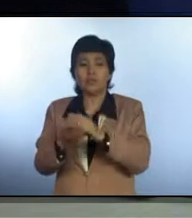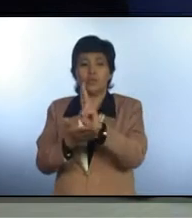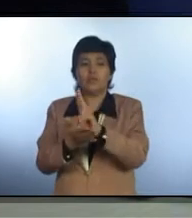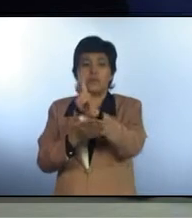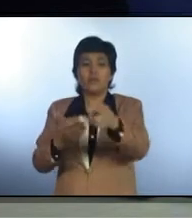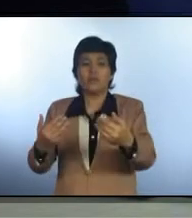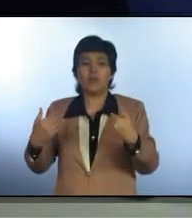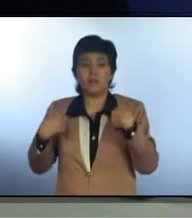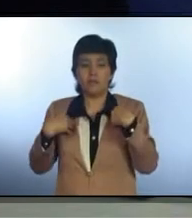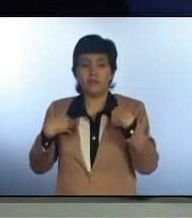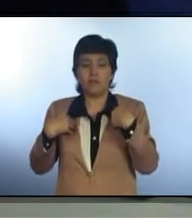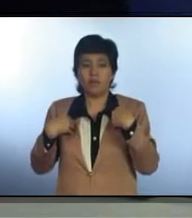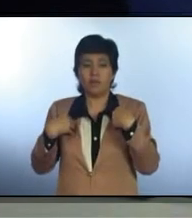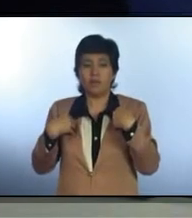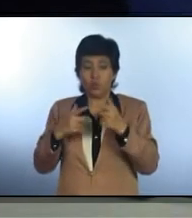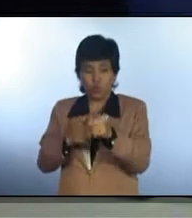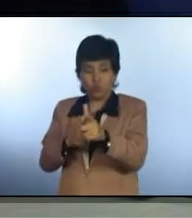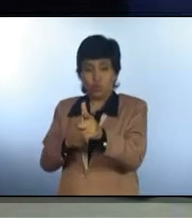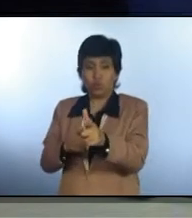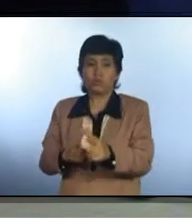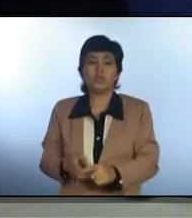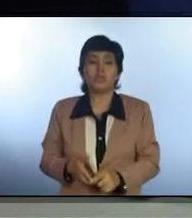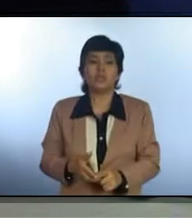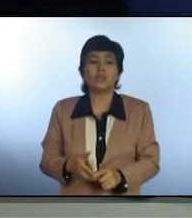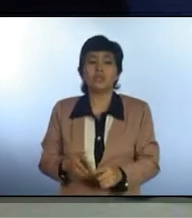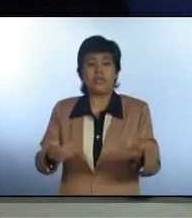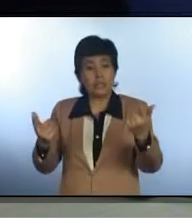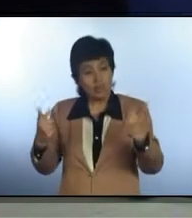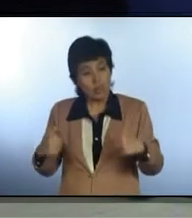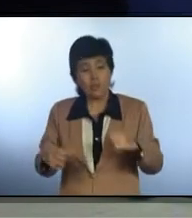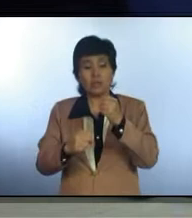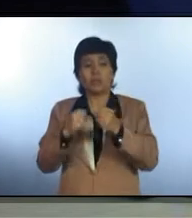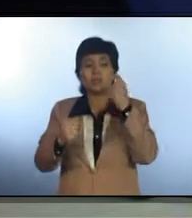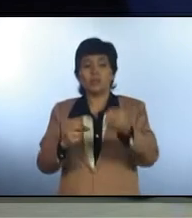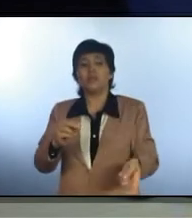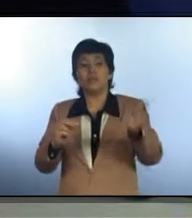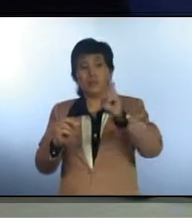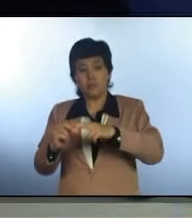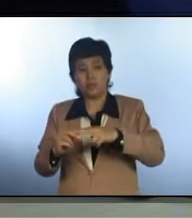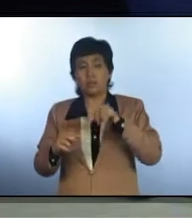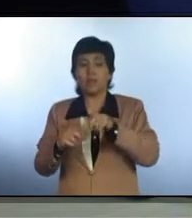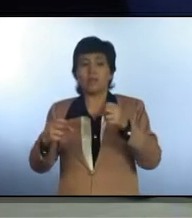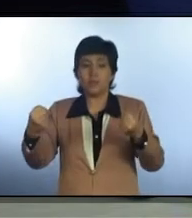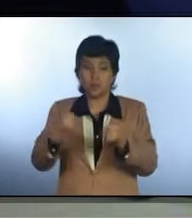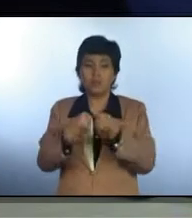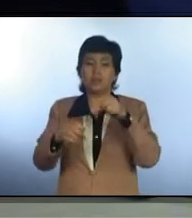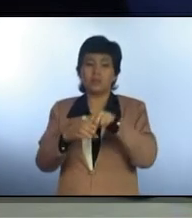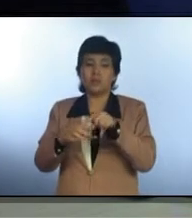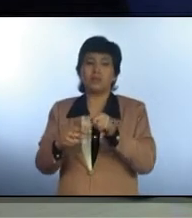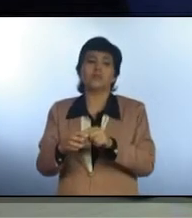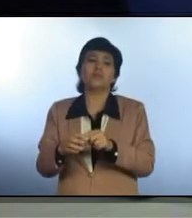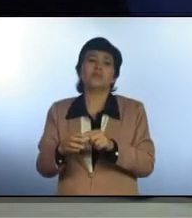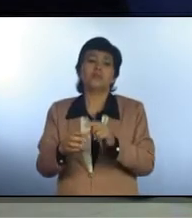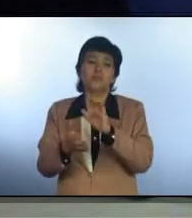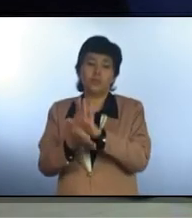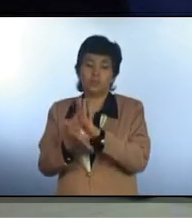university had a shooting, but what you realize is that coming years, there is an increase in the incident of a school